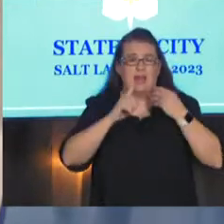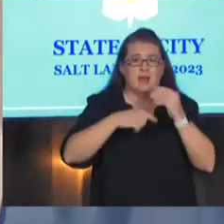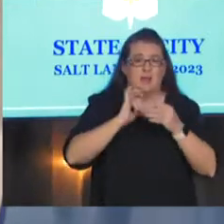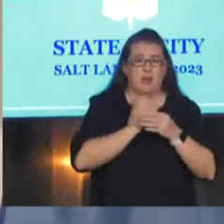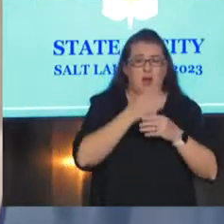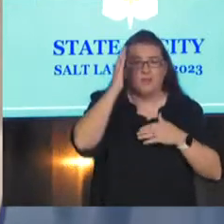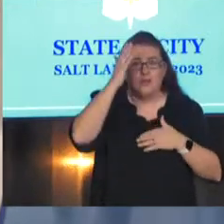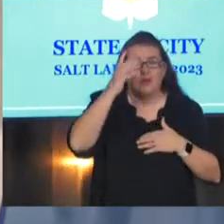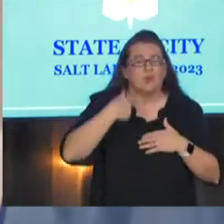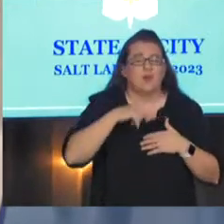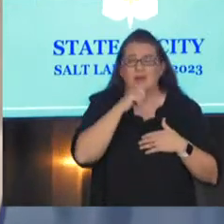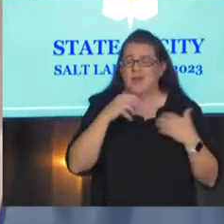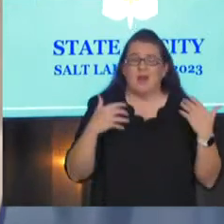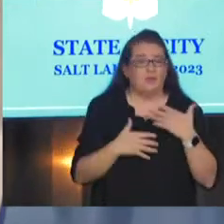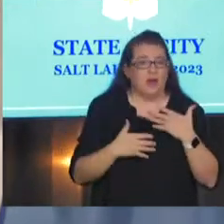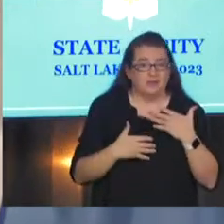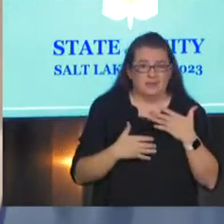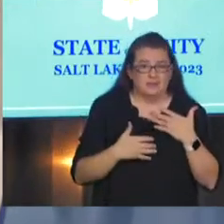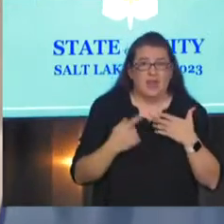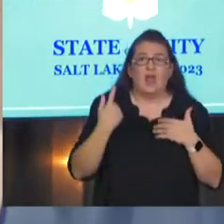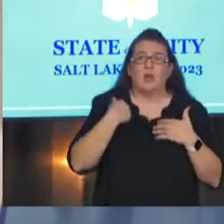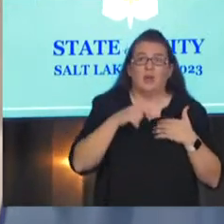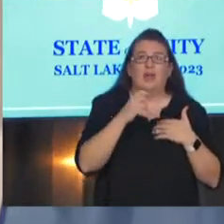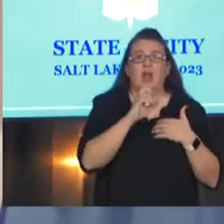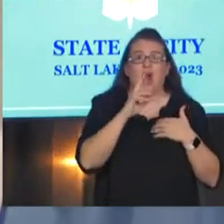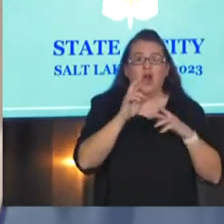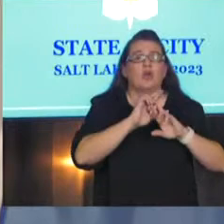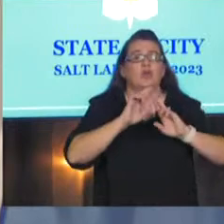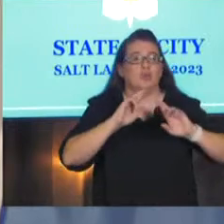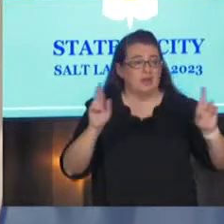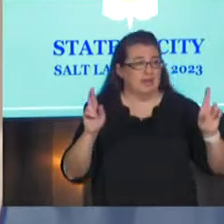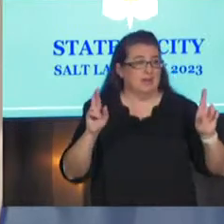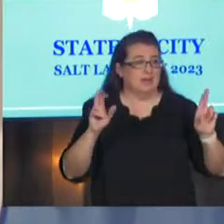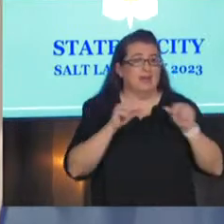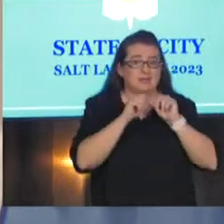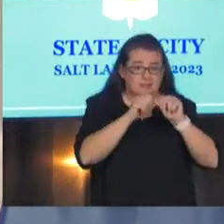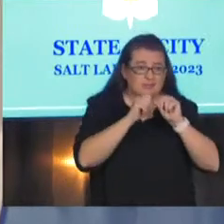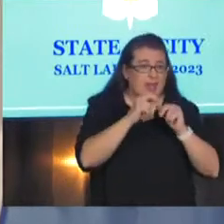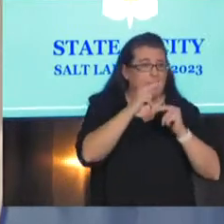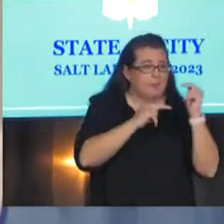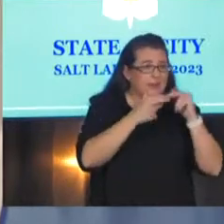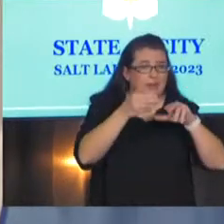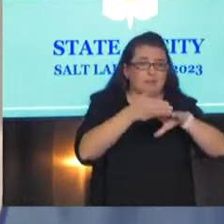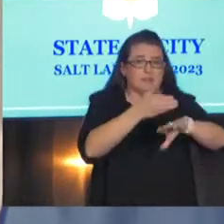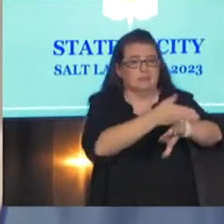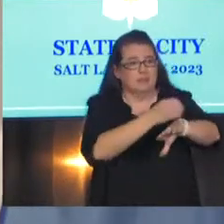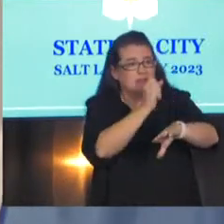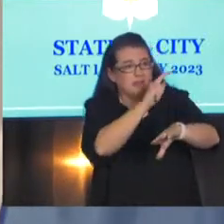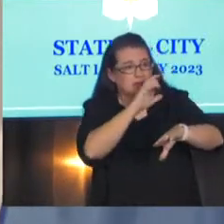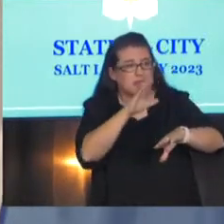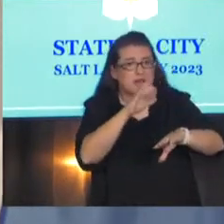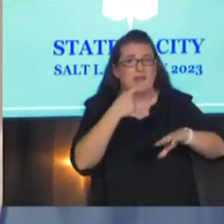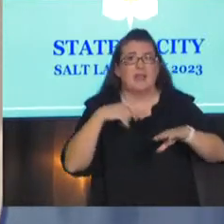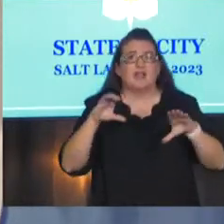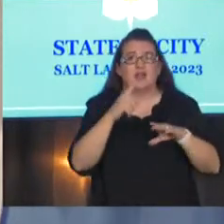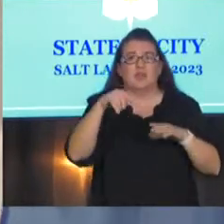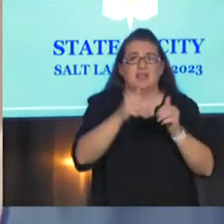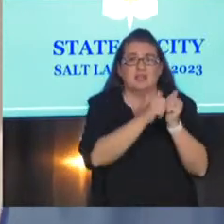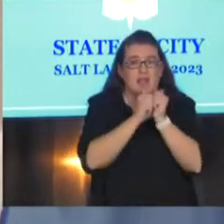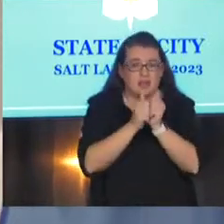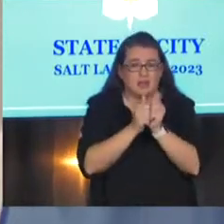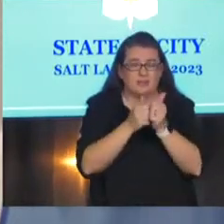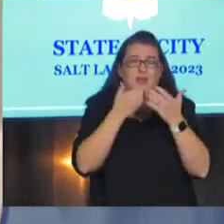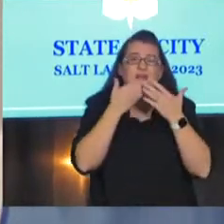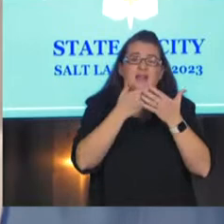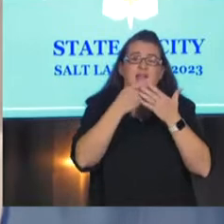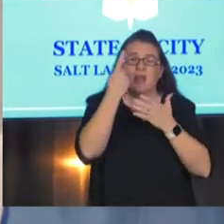We are ready. Let's keep building Salt Lake City And let's do this together. Thank you for being